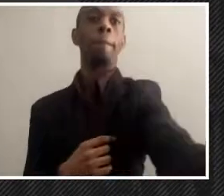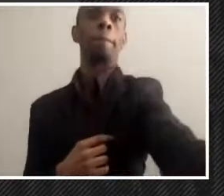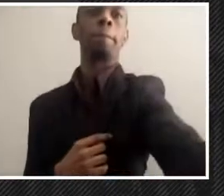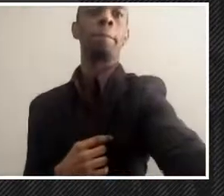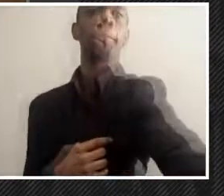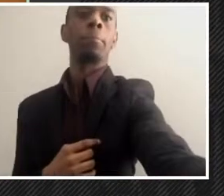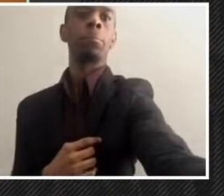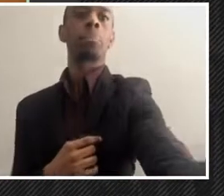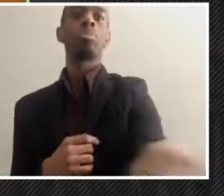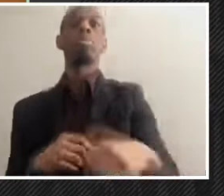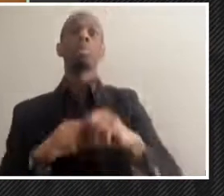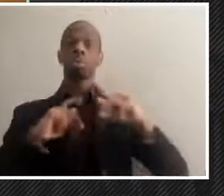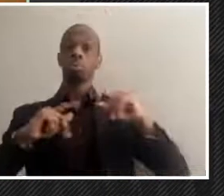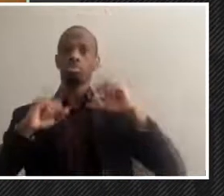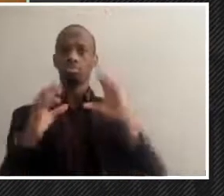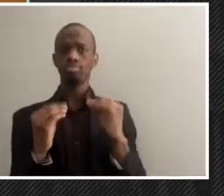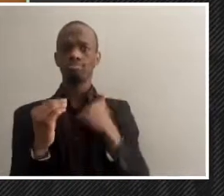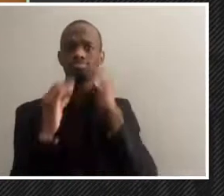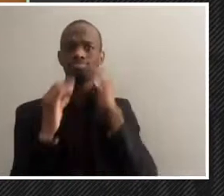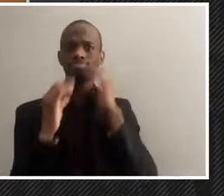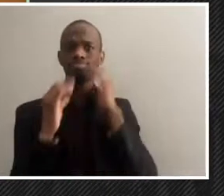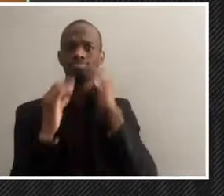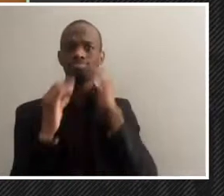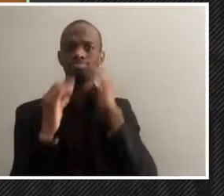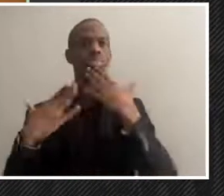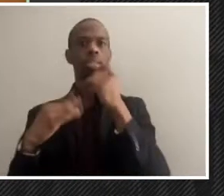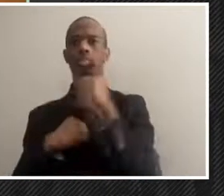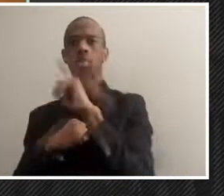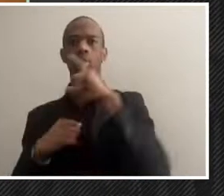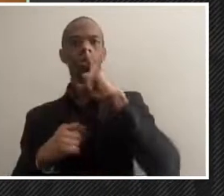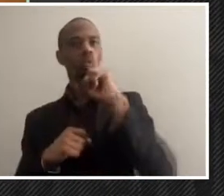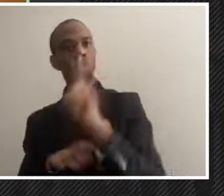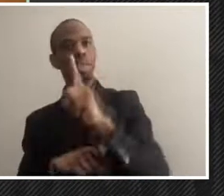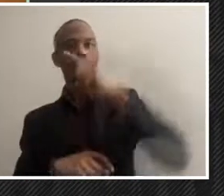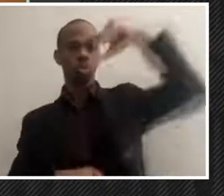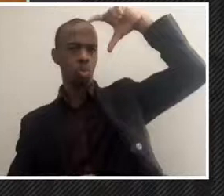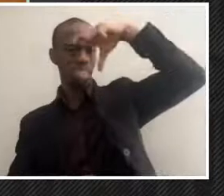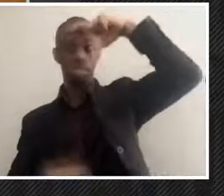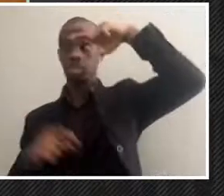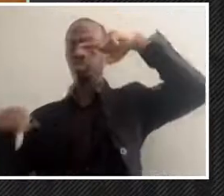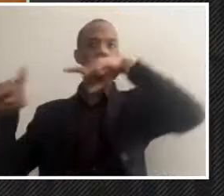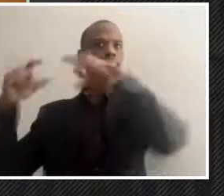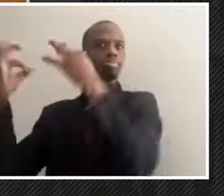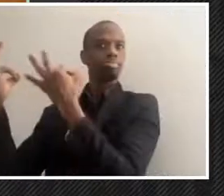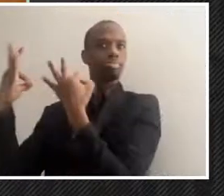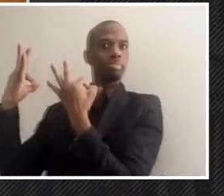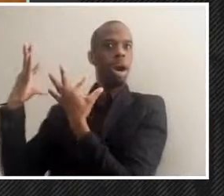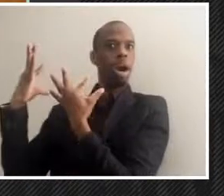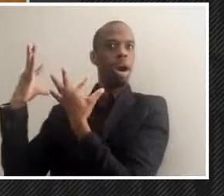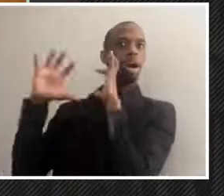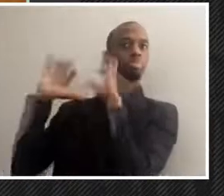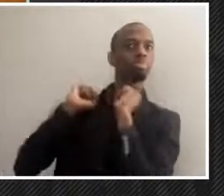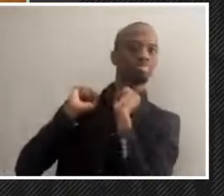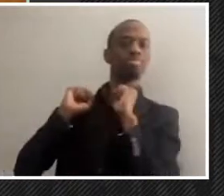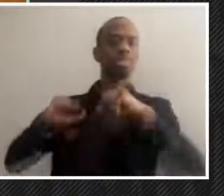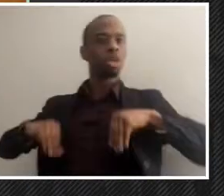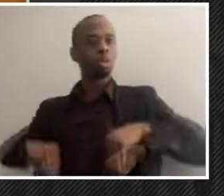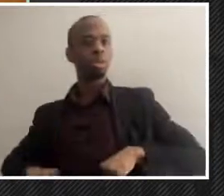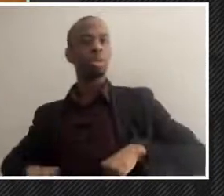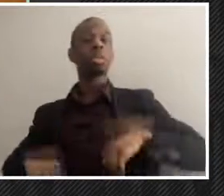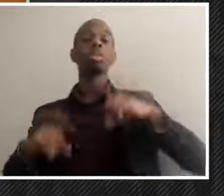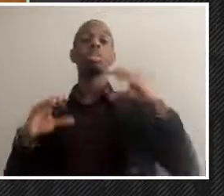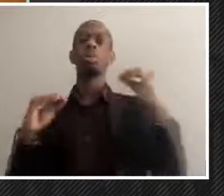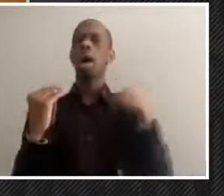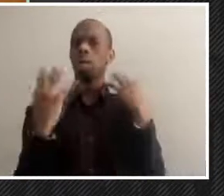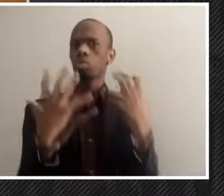us. Lee, I want to raise up that we'll be kind of sharing this video out long after